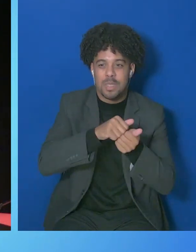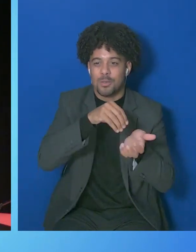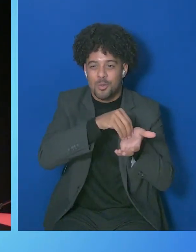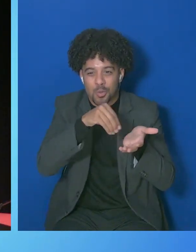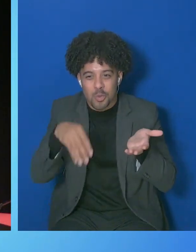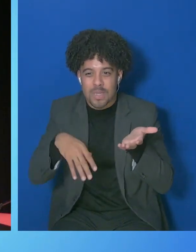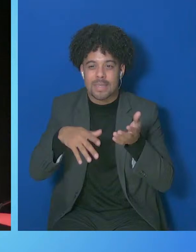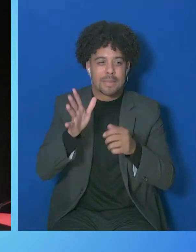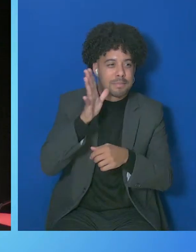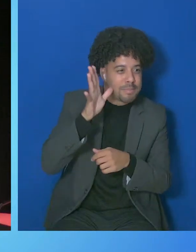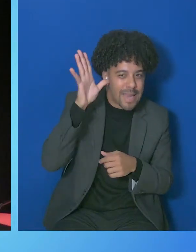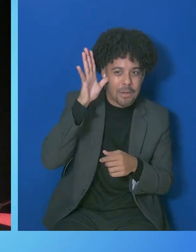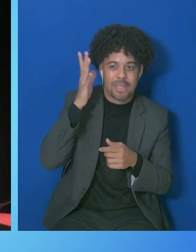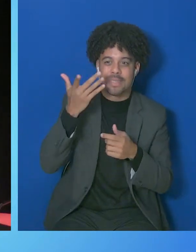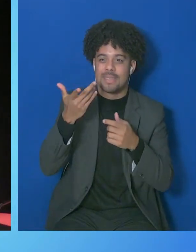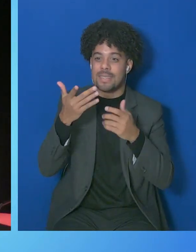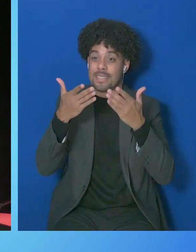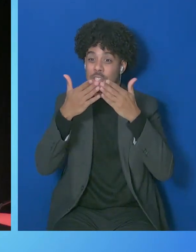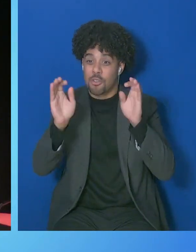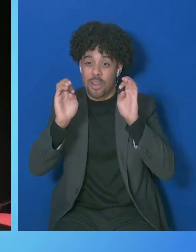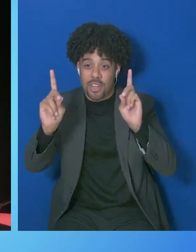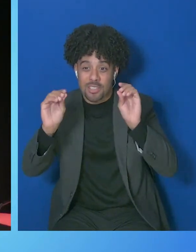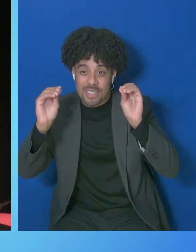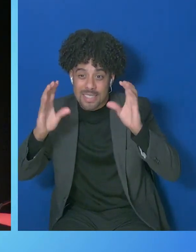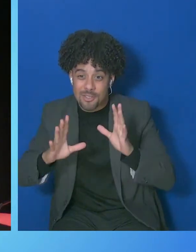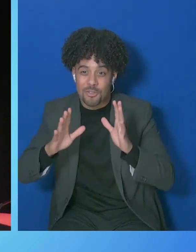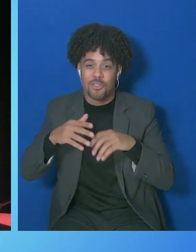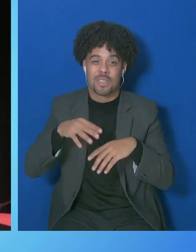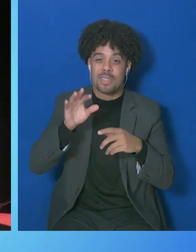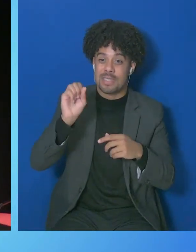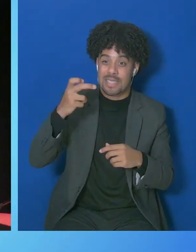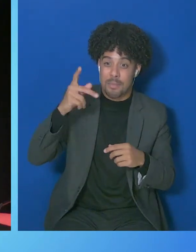ed teachers, and SPED directors during these visits.